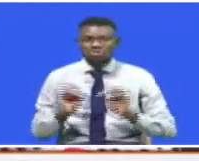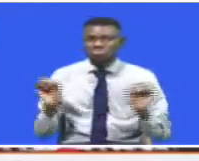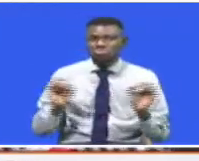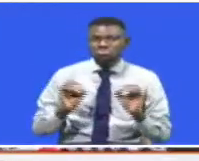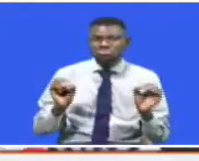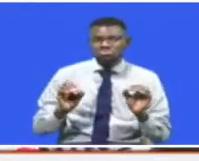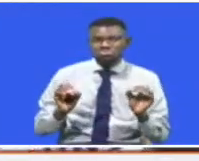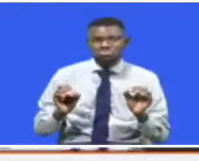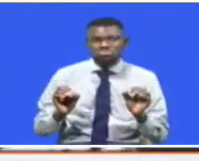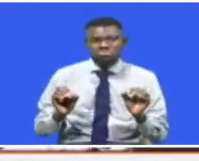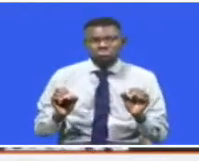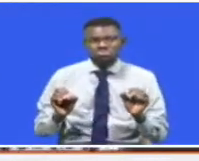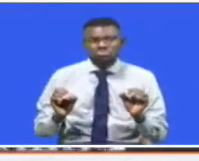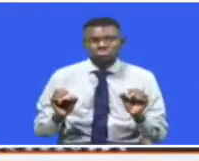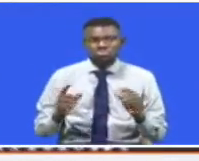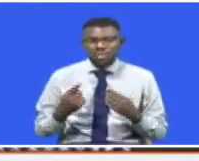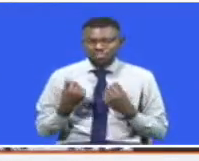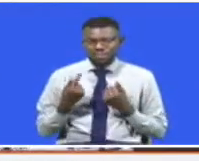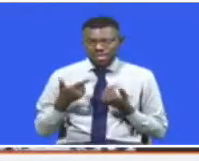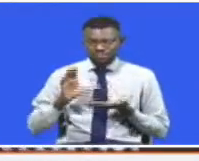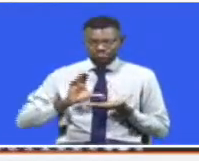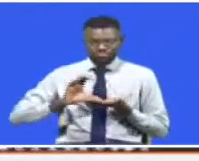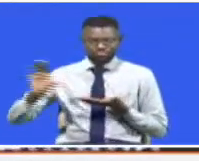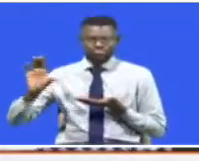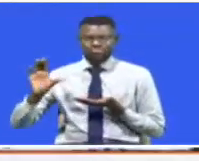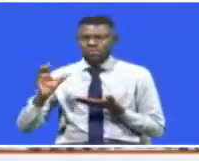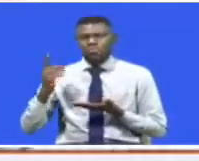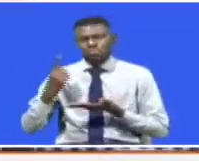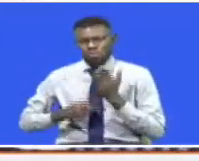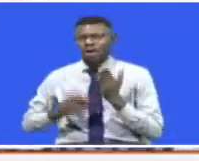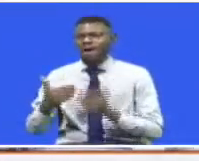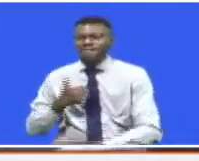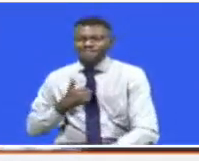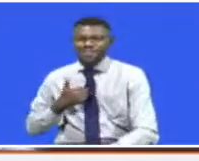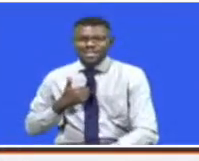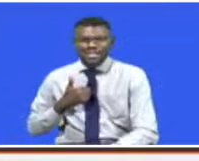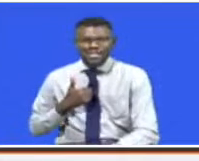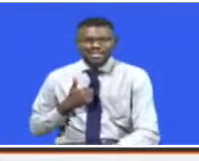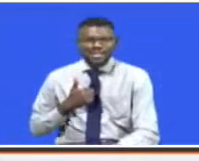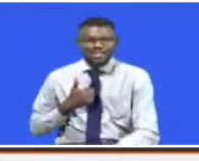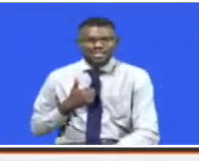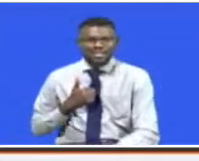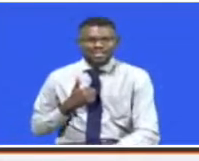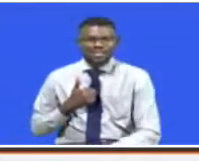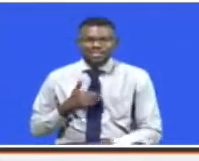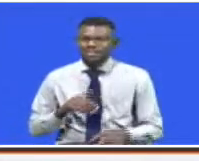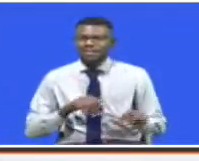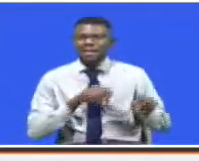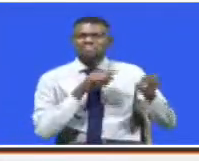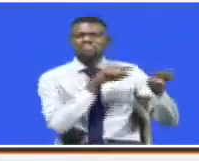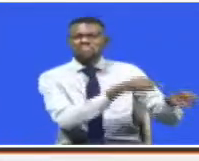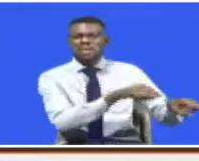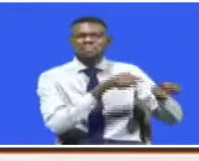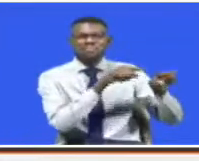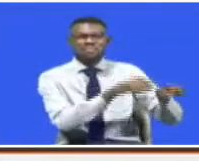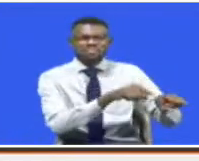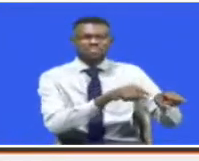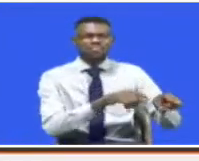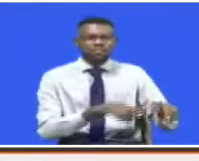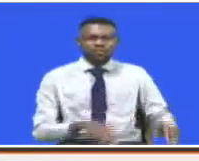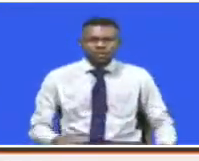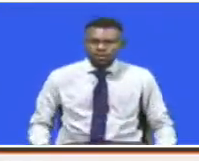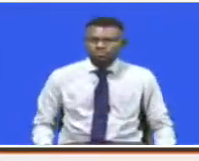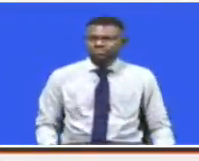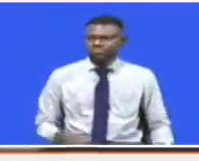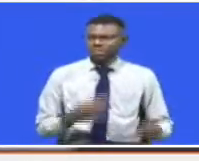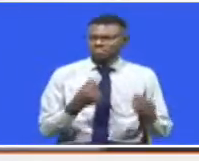then they can only release what is available. So much as we may throw the blame and say, yes, they did